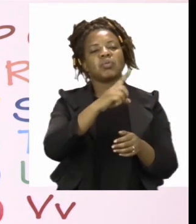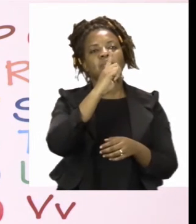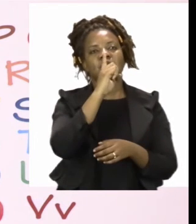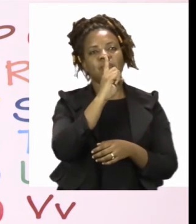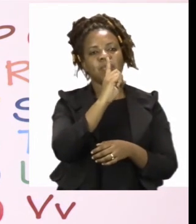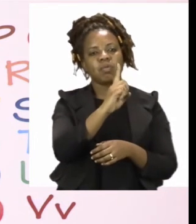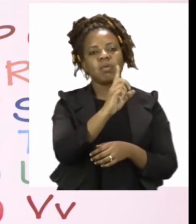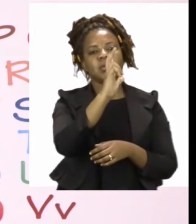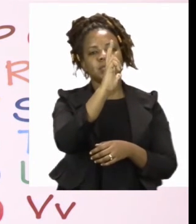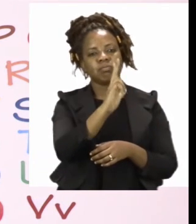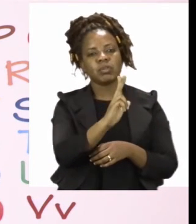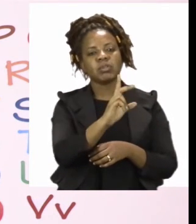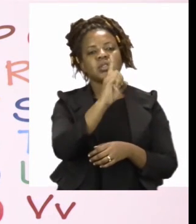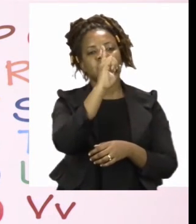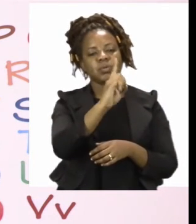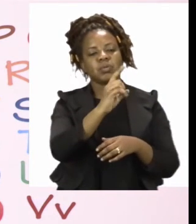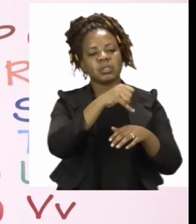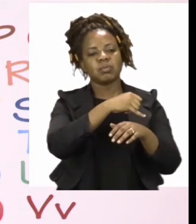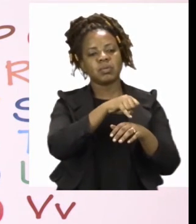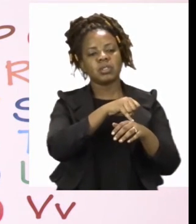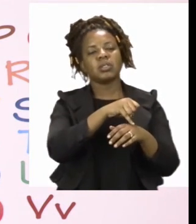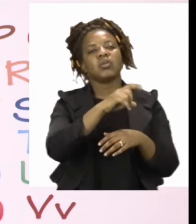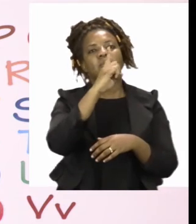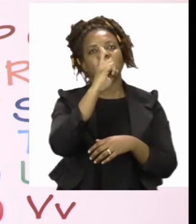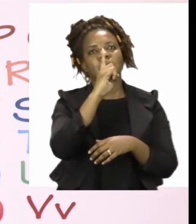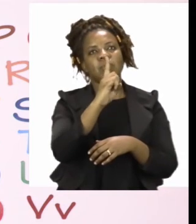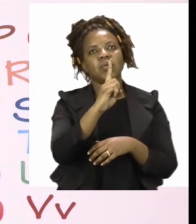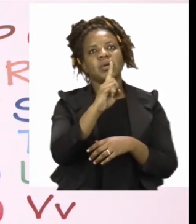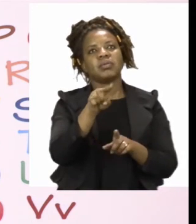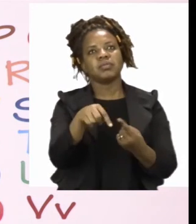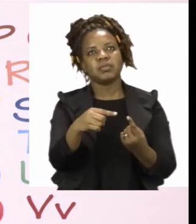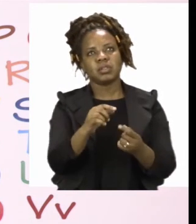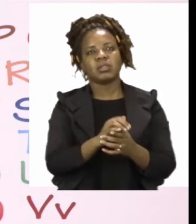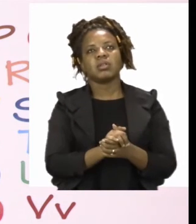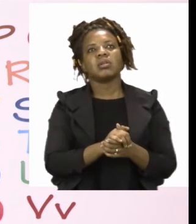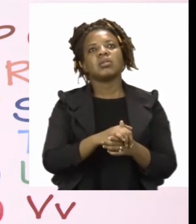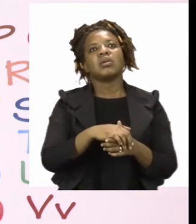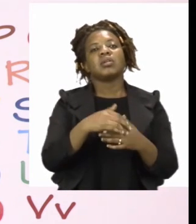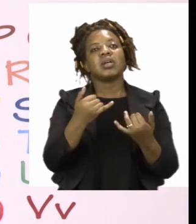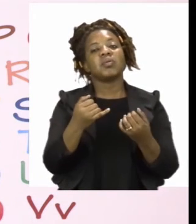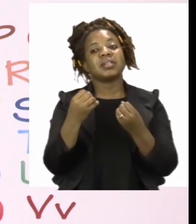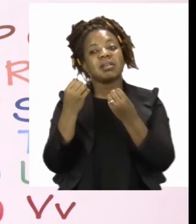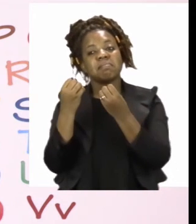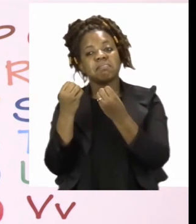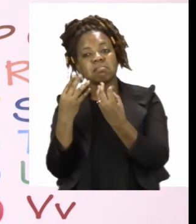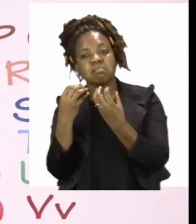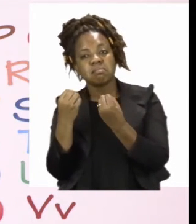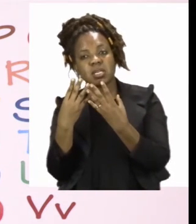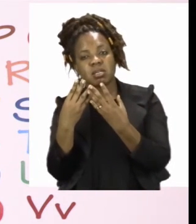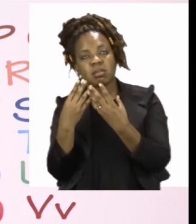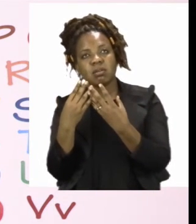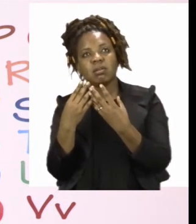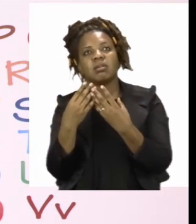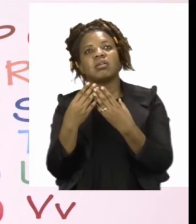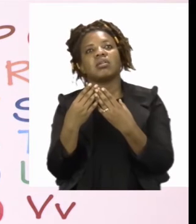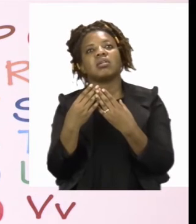or we say they become plural nouns. Now plural means two